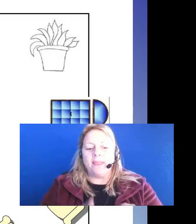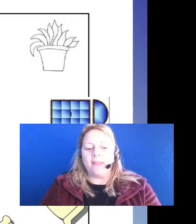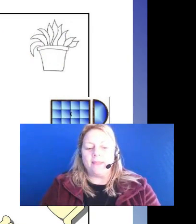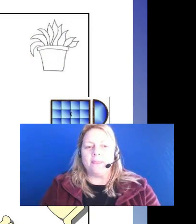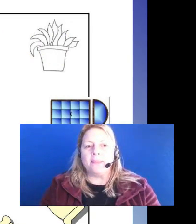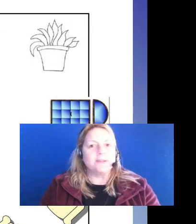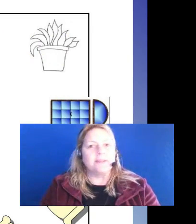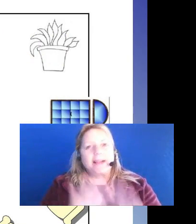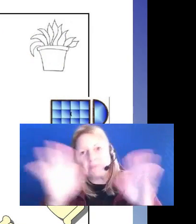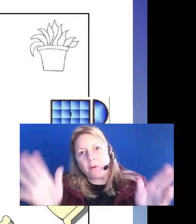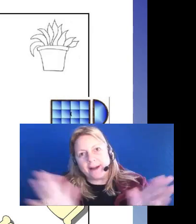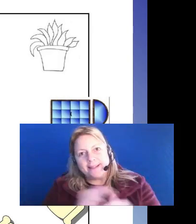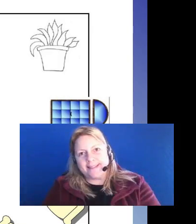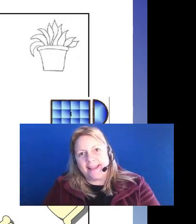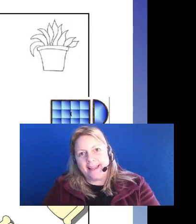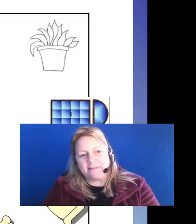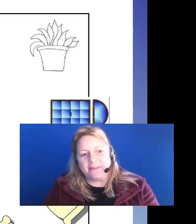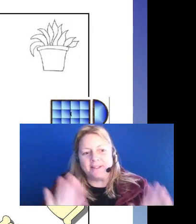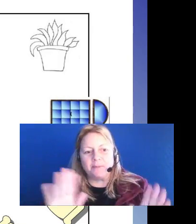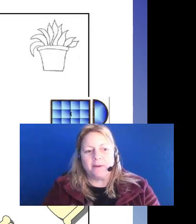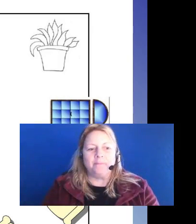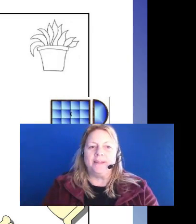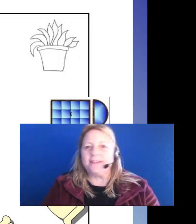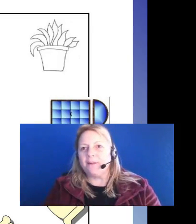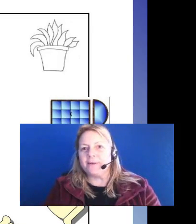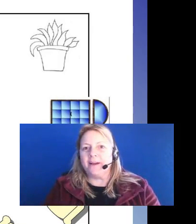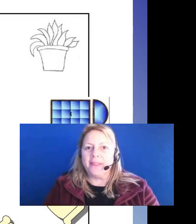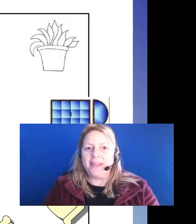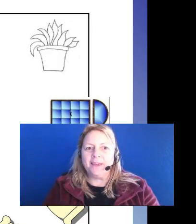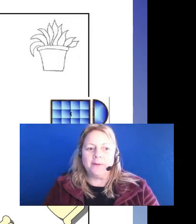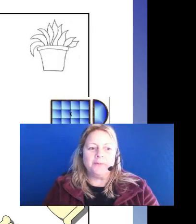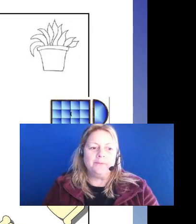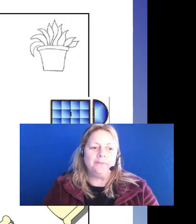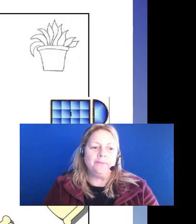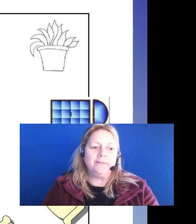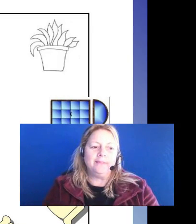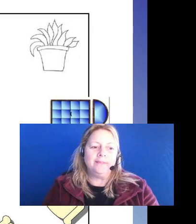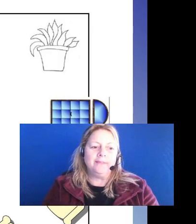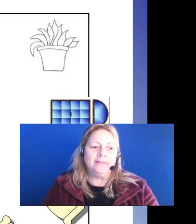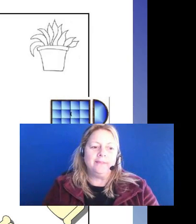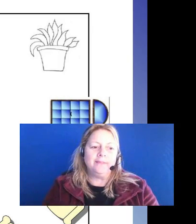there's lots more ideas I have for this, but that's all for now. Thank you.